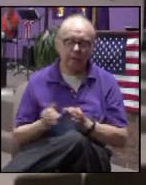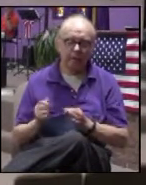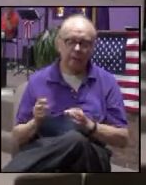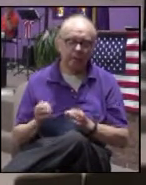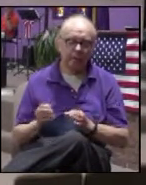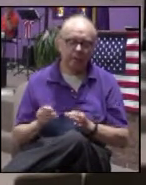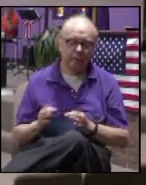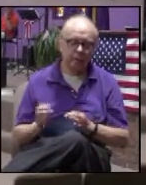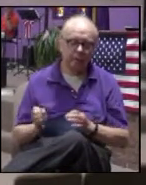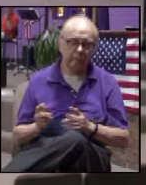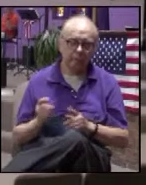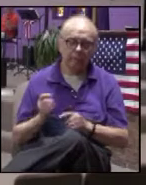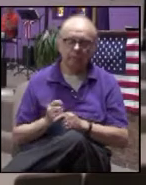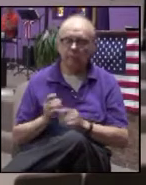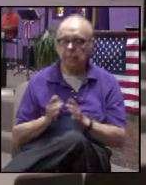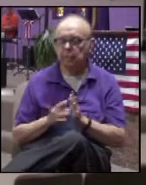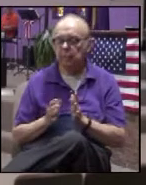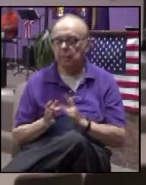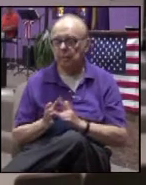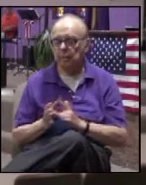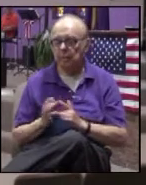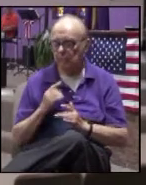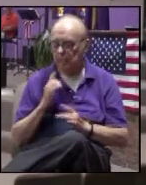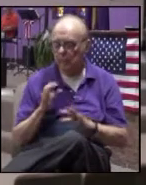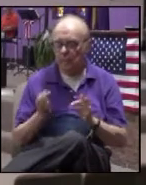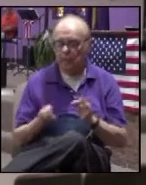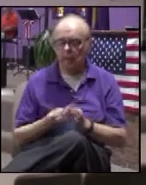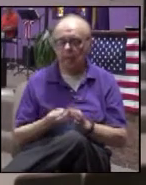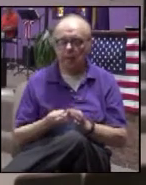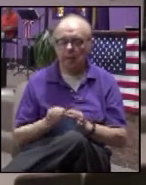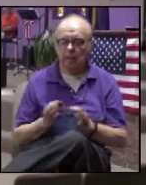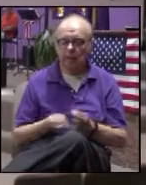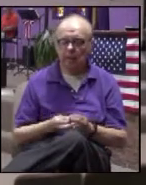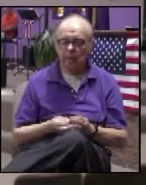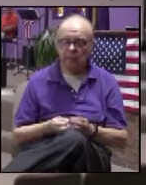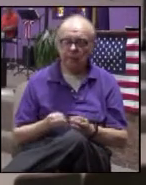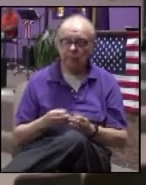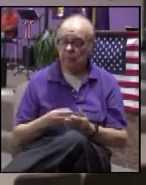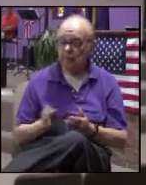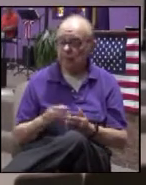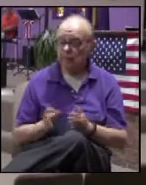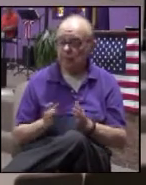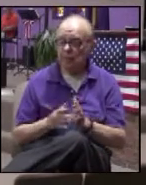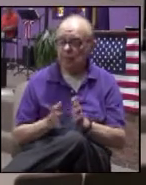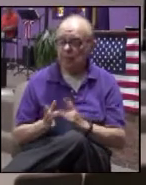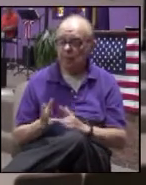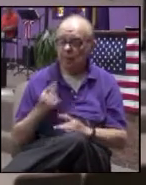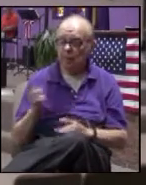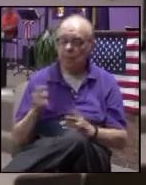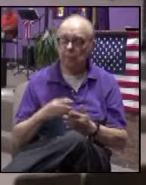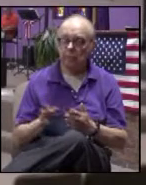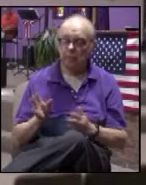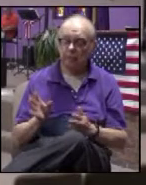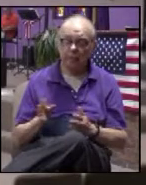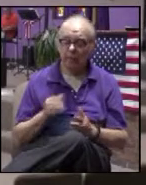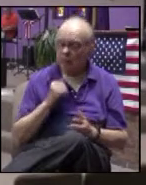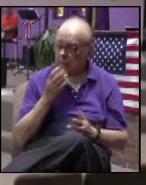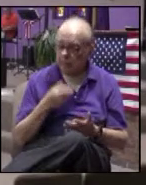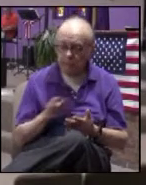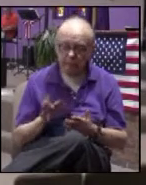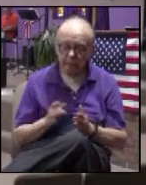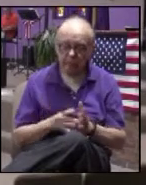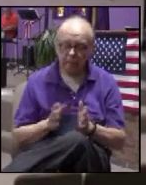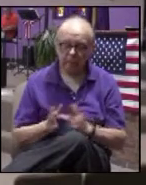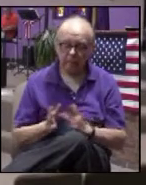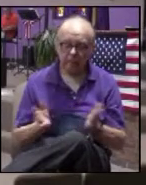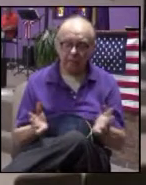she trusted in Jesus. And she told her family that, and the family said, renounce Jesus or we'll renounce you. And she said, I'm not going to do that. And she